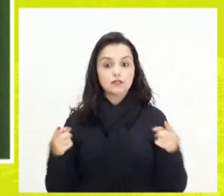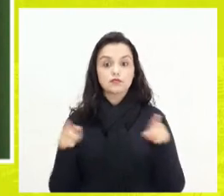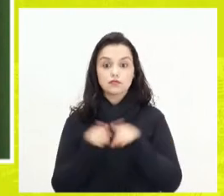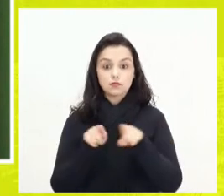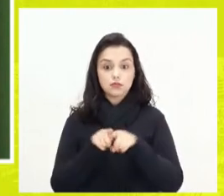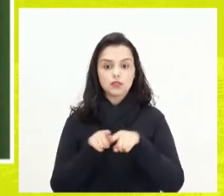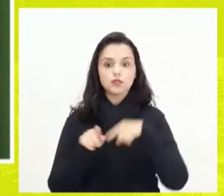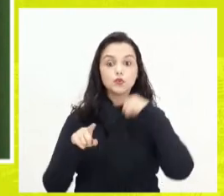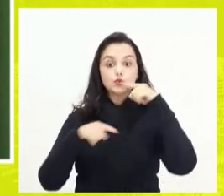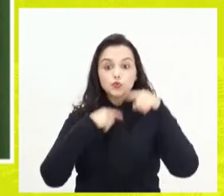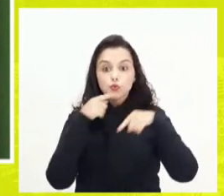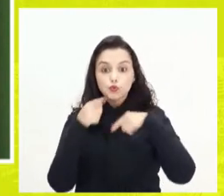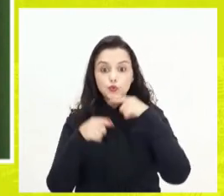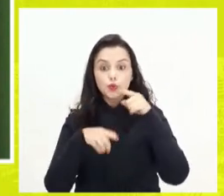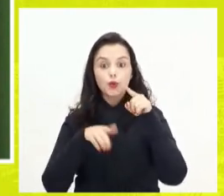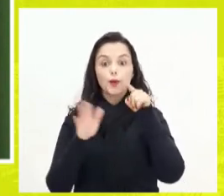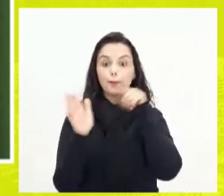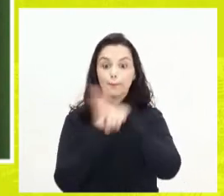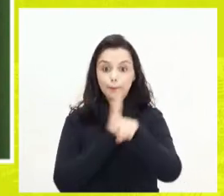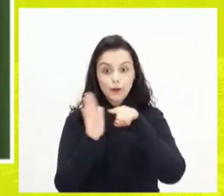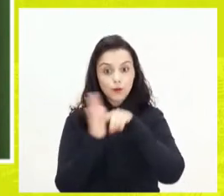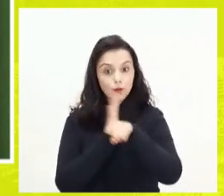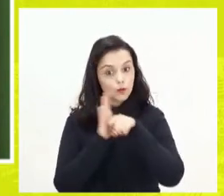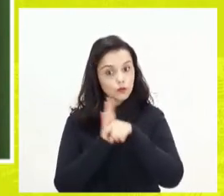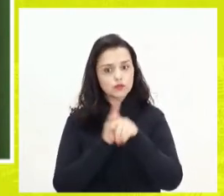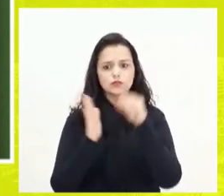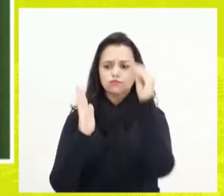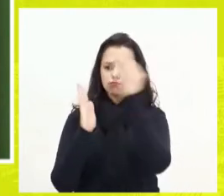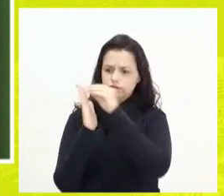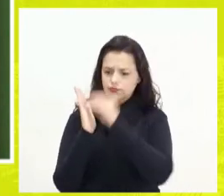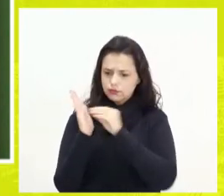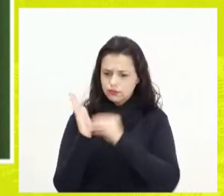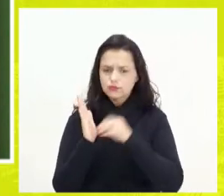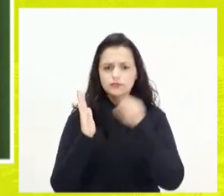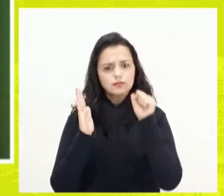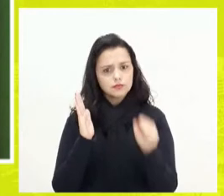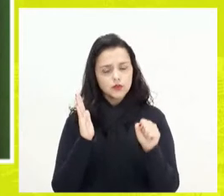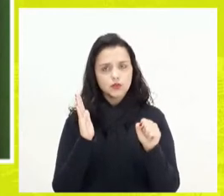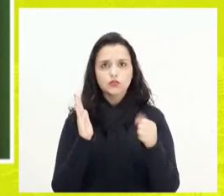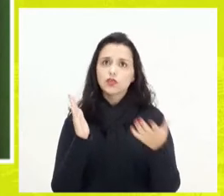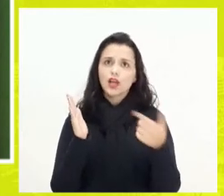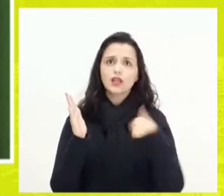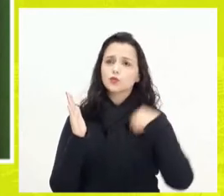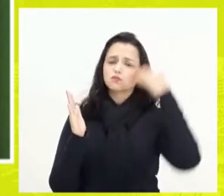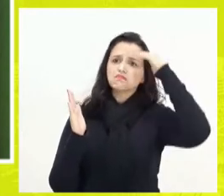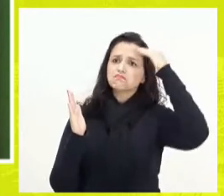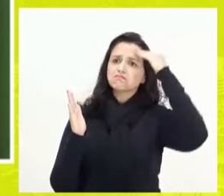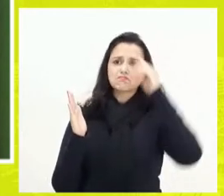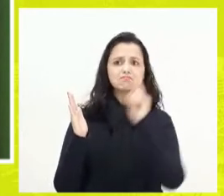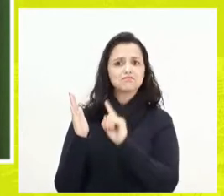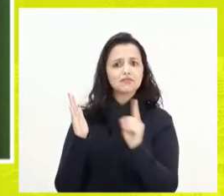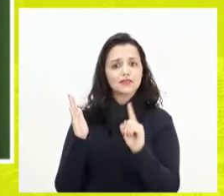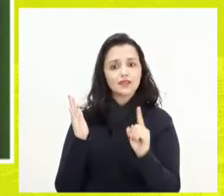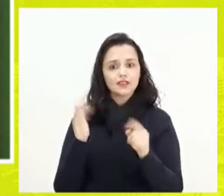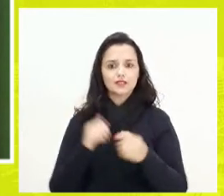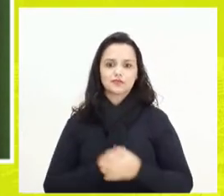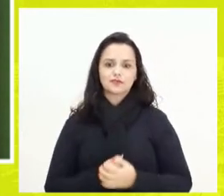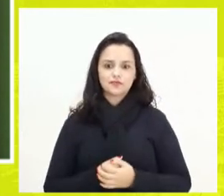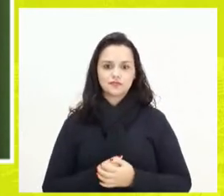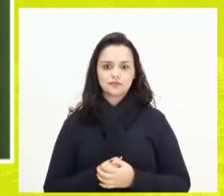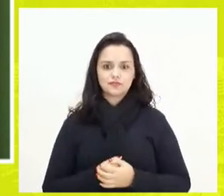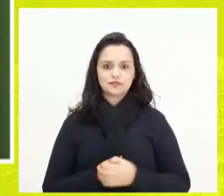actually post their questions and say listen i don't understand what you